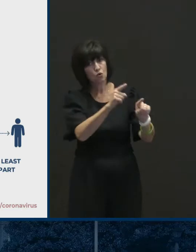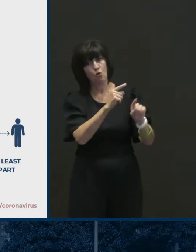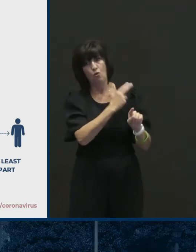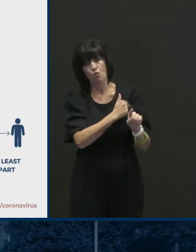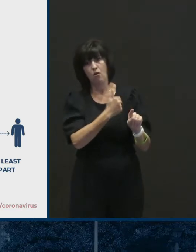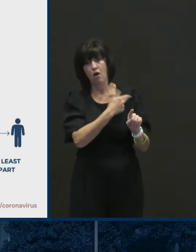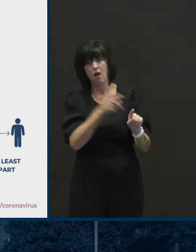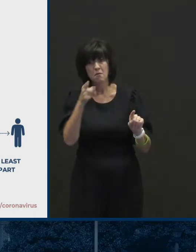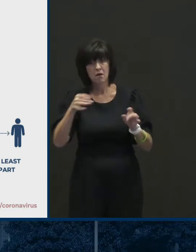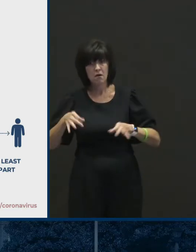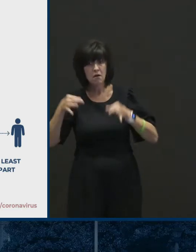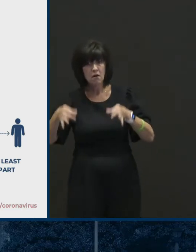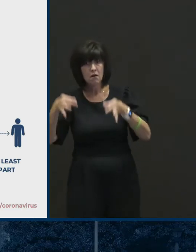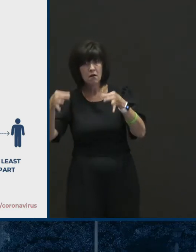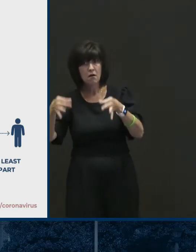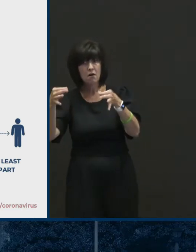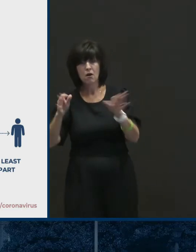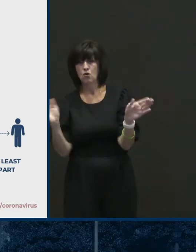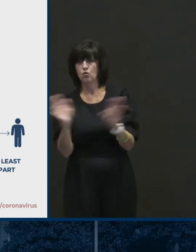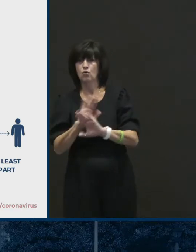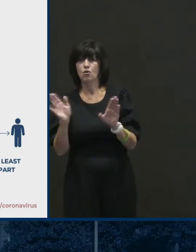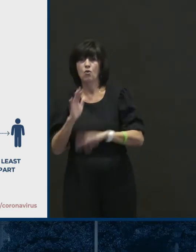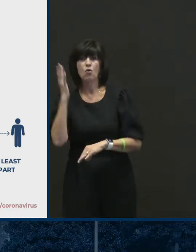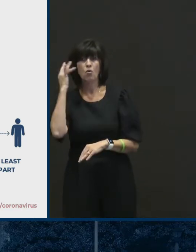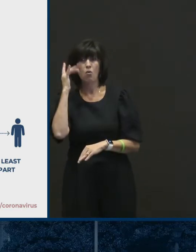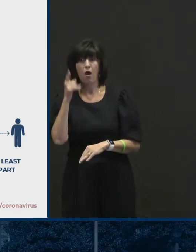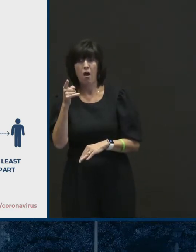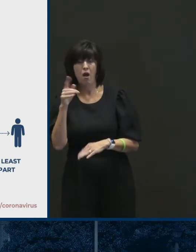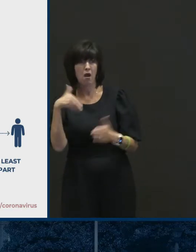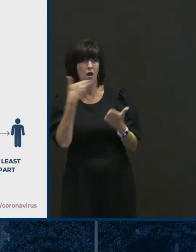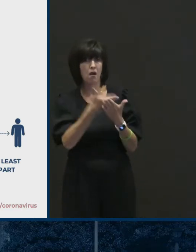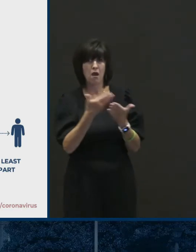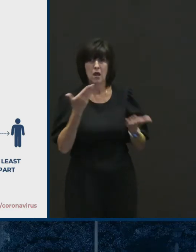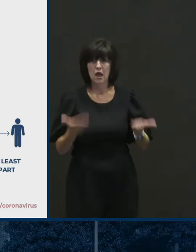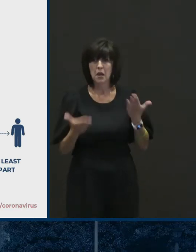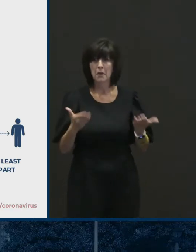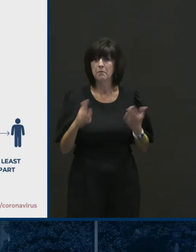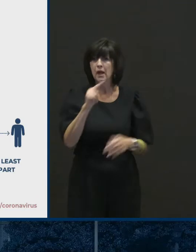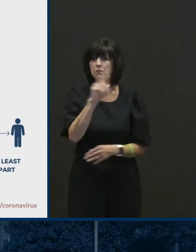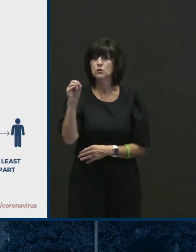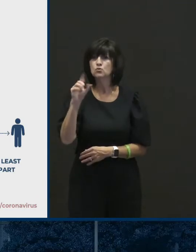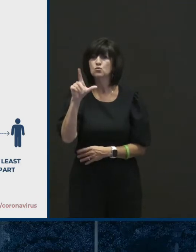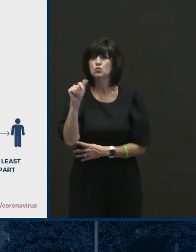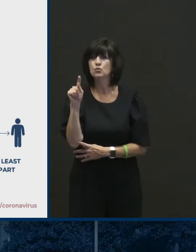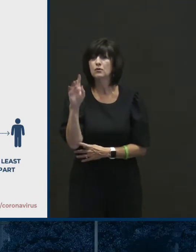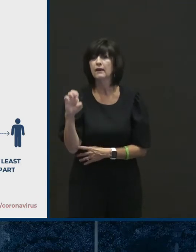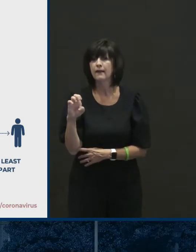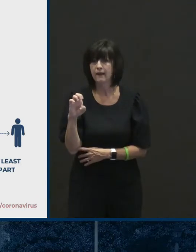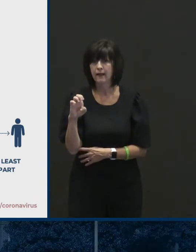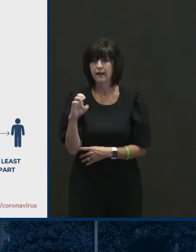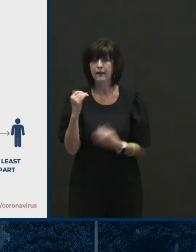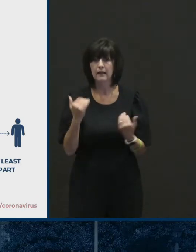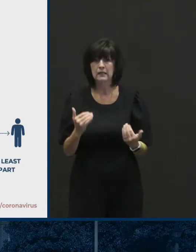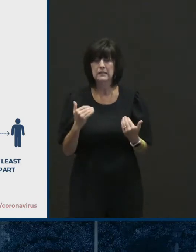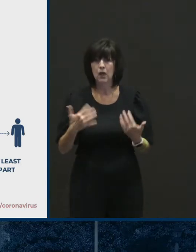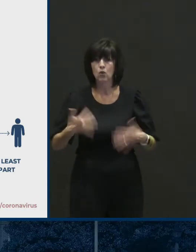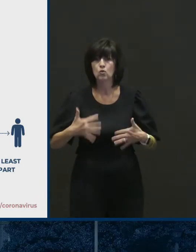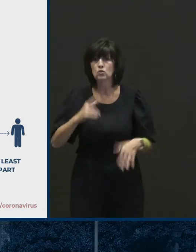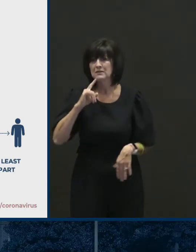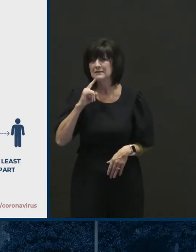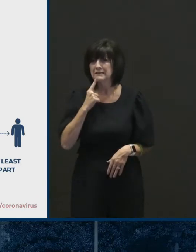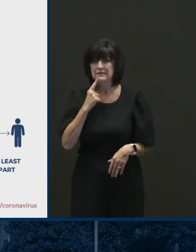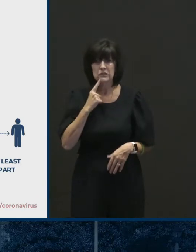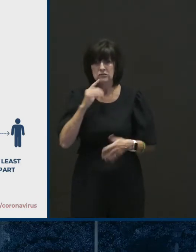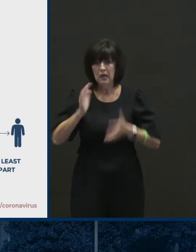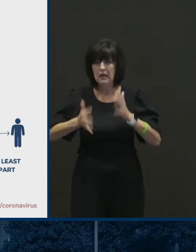the acuity that they're seeing now, the seriousness of illness, is really getting concerning. But we don't also, as the flu arrives, we